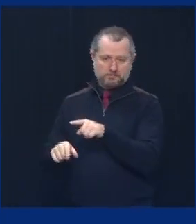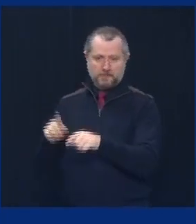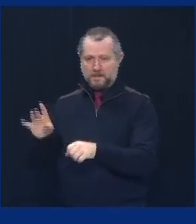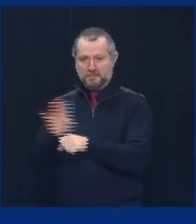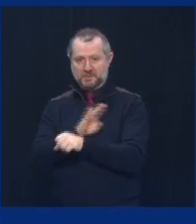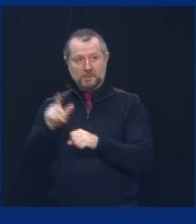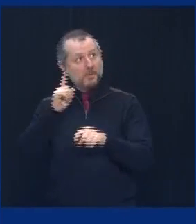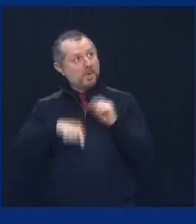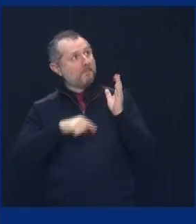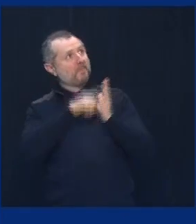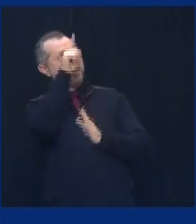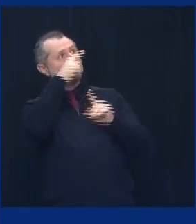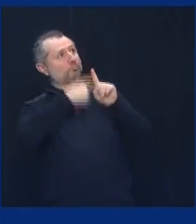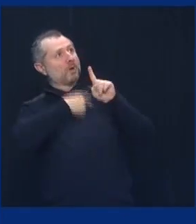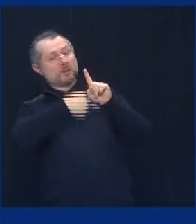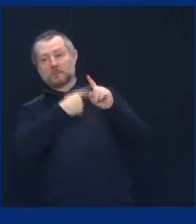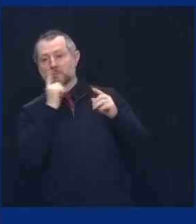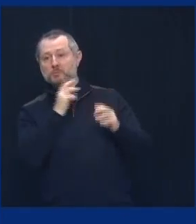because they haven't paid the rent.